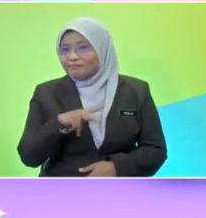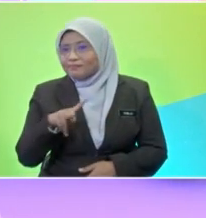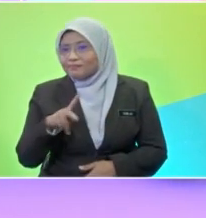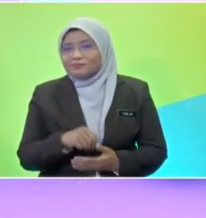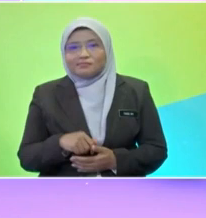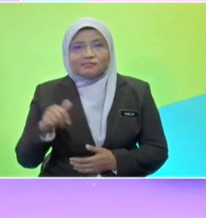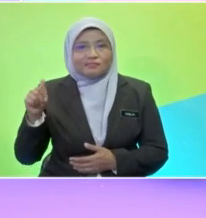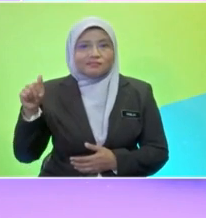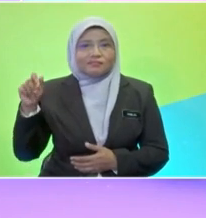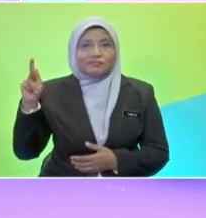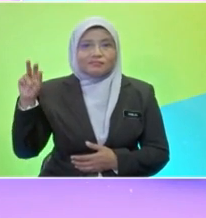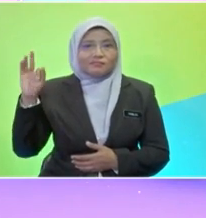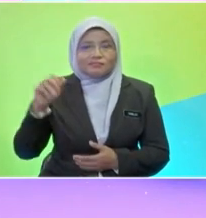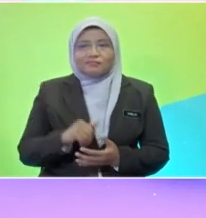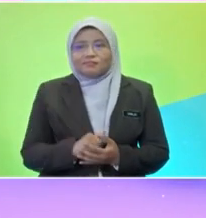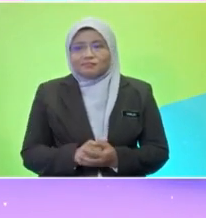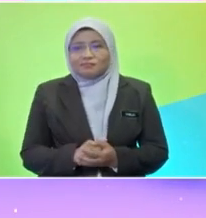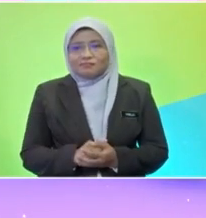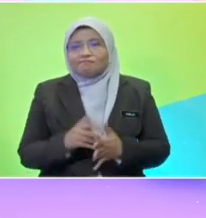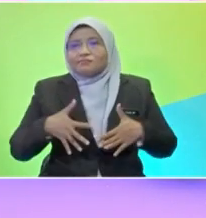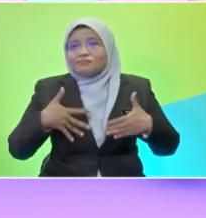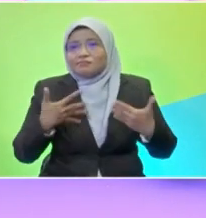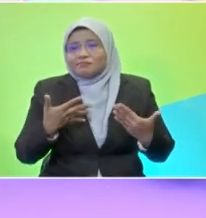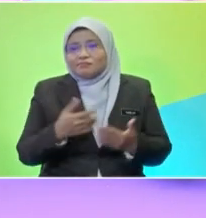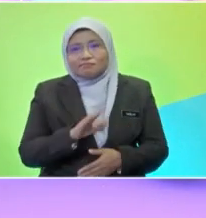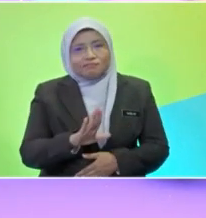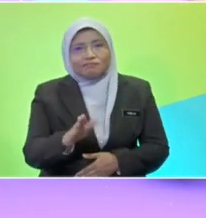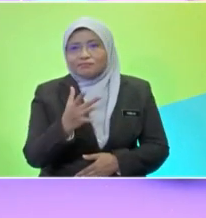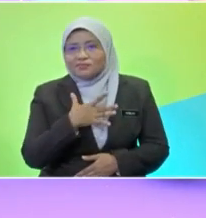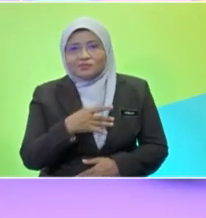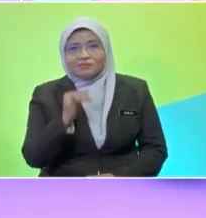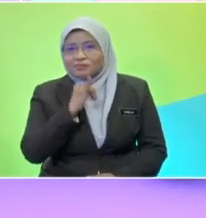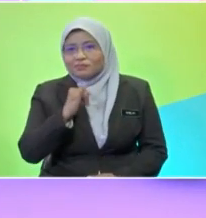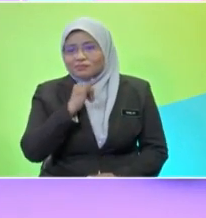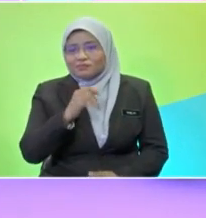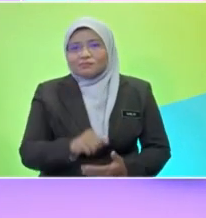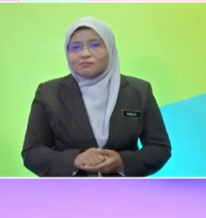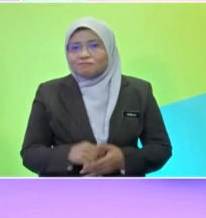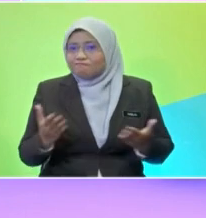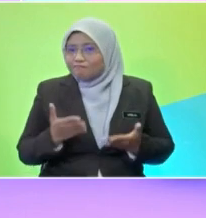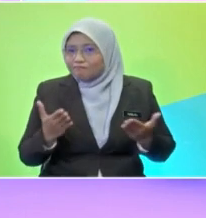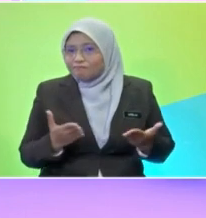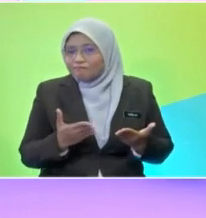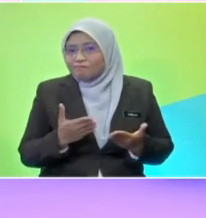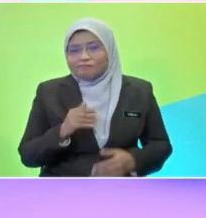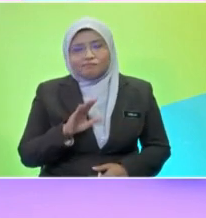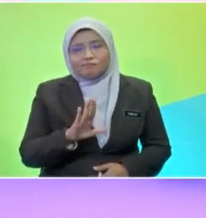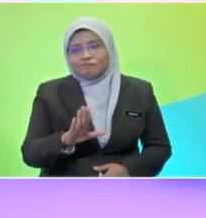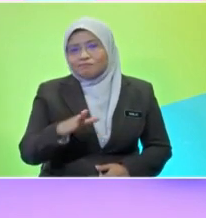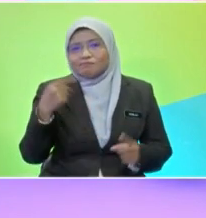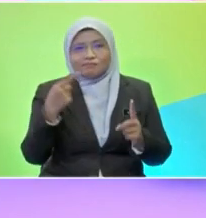did your favorite singer motivate you, encourage you to become a singer today?